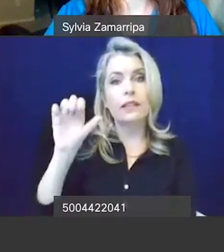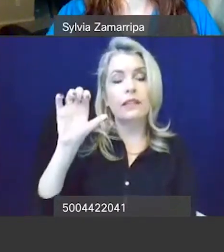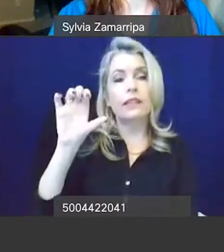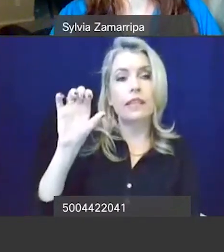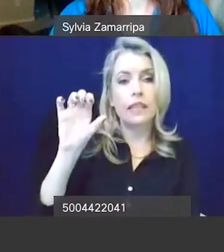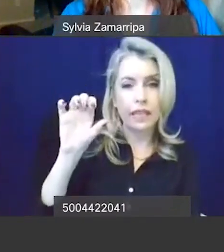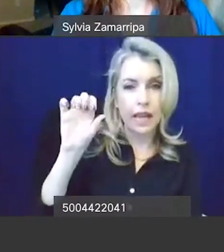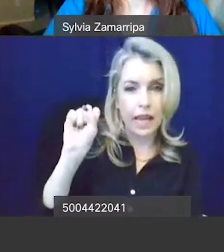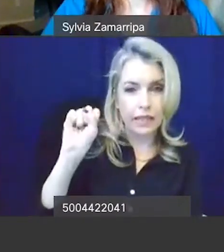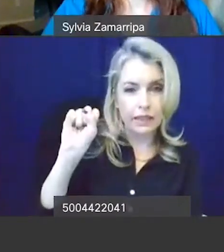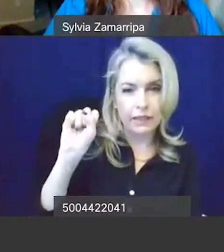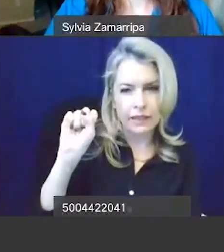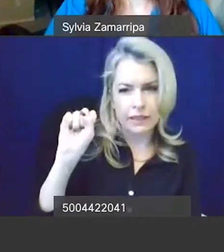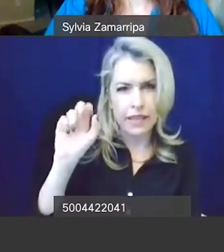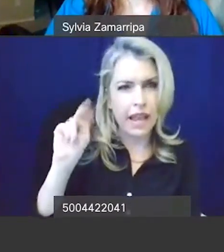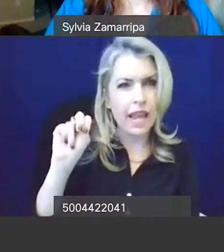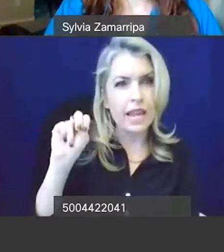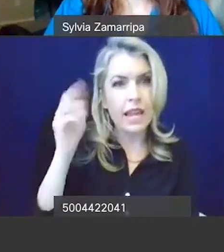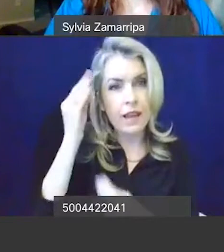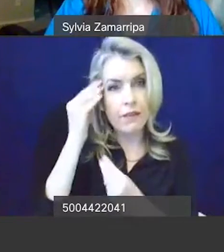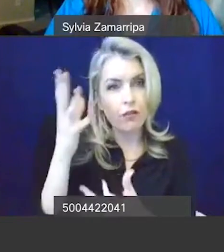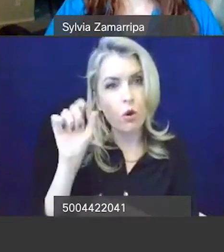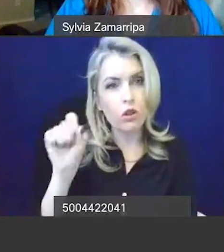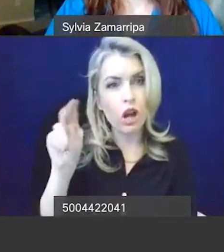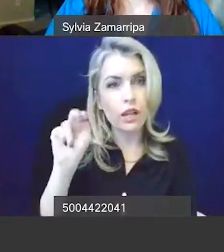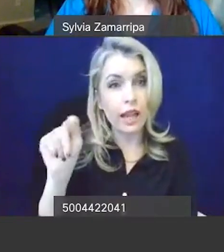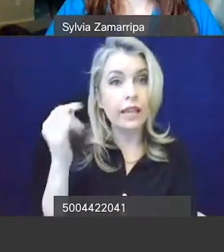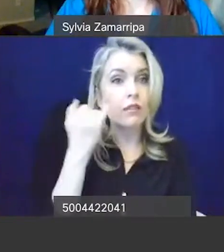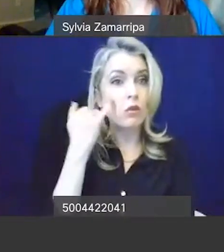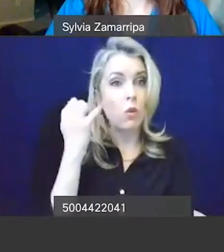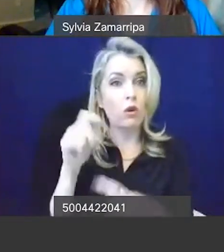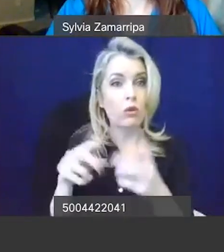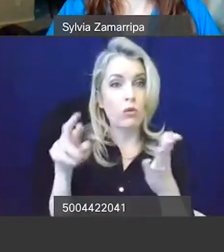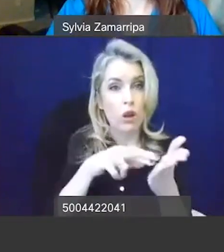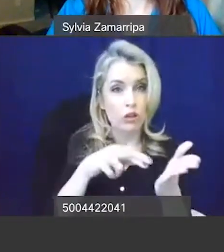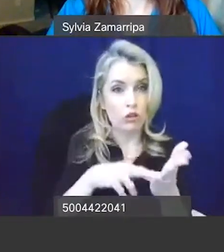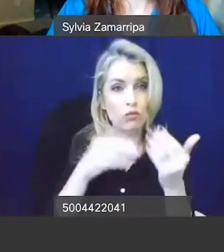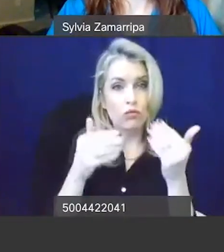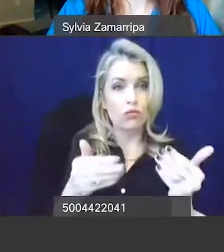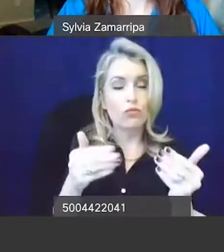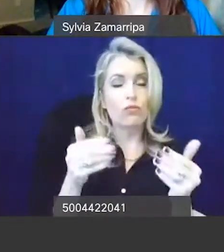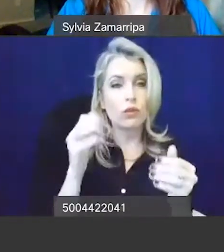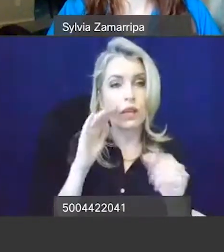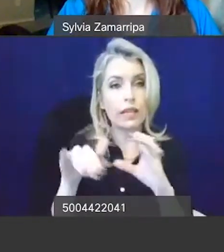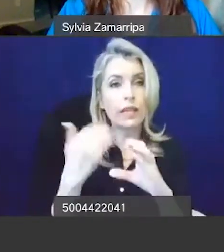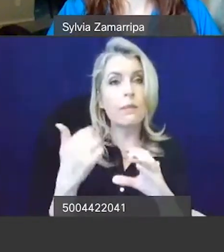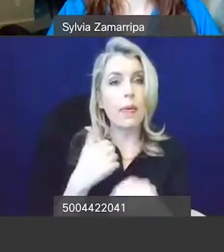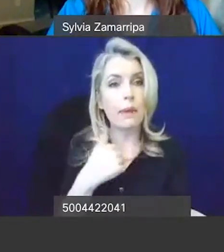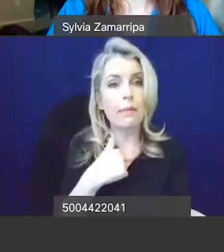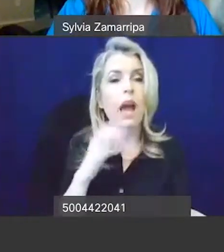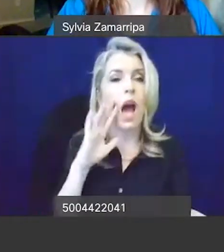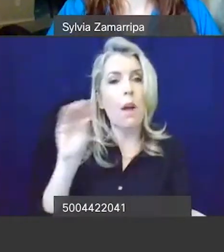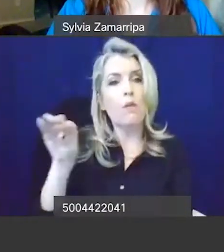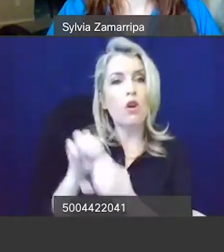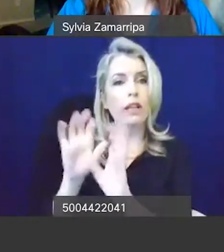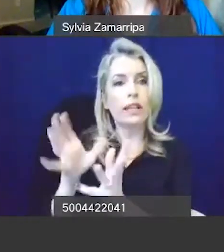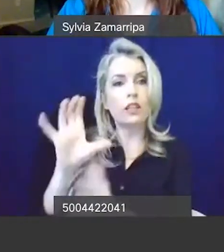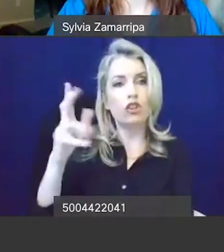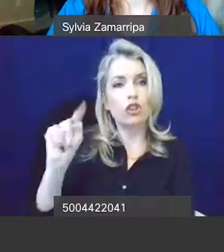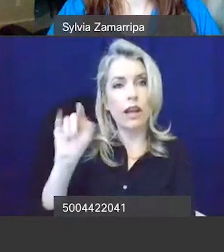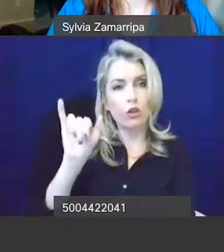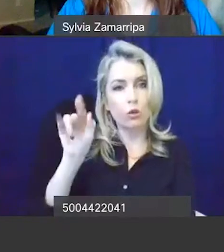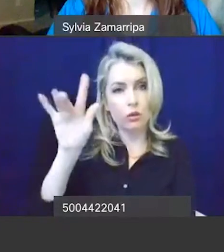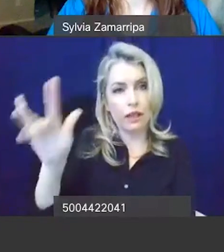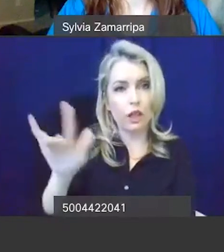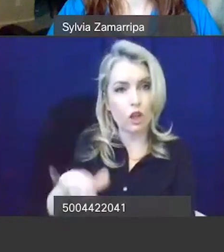in the chat. So if you want to register, go ahead and send me an email. I'll walk you through the process. It's probably a 10-minute process to get